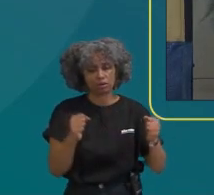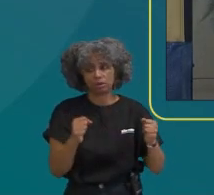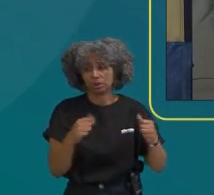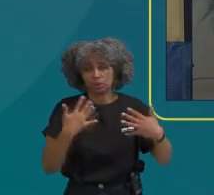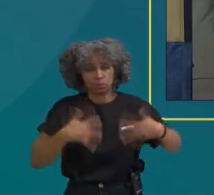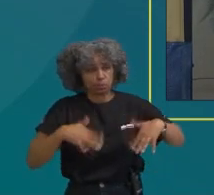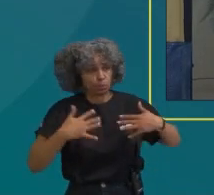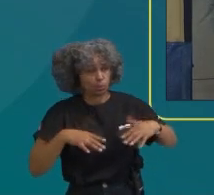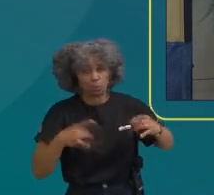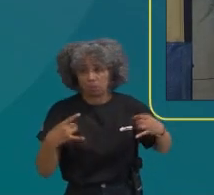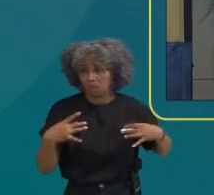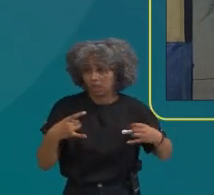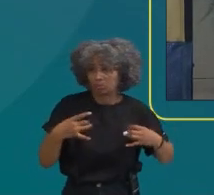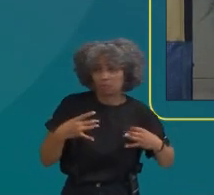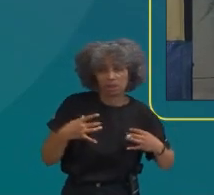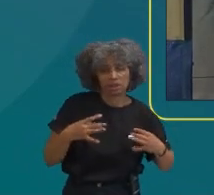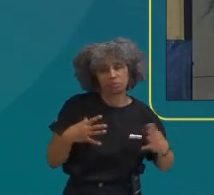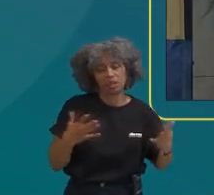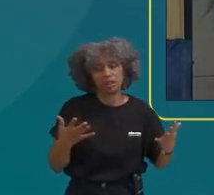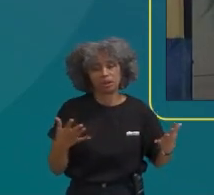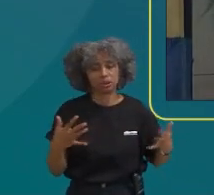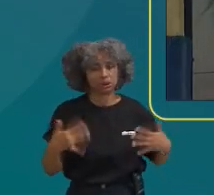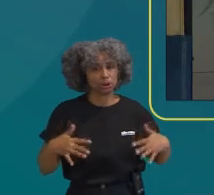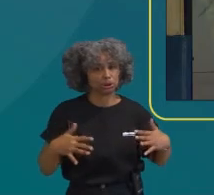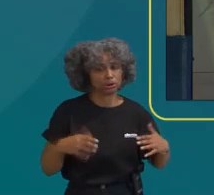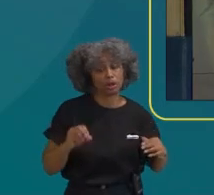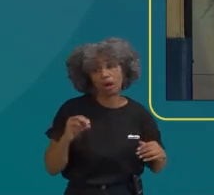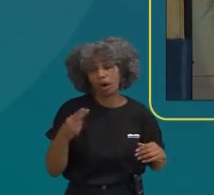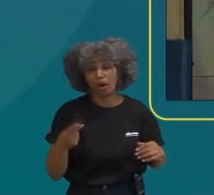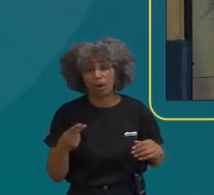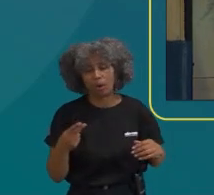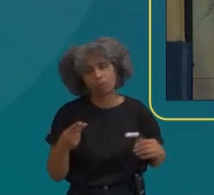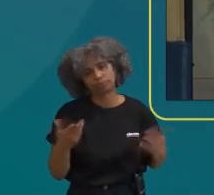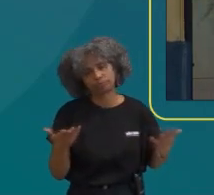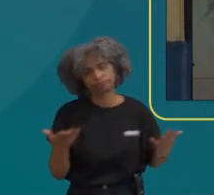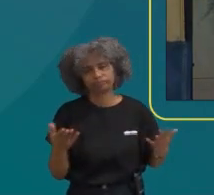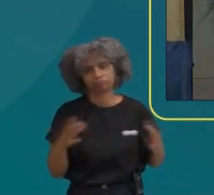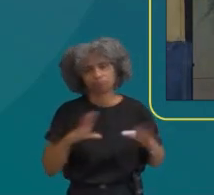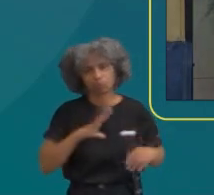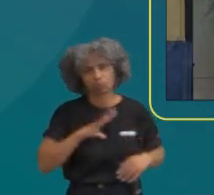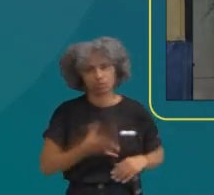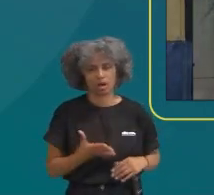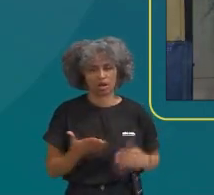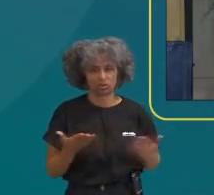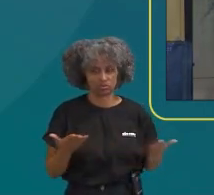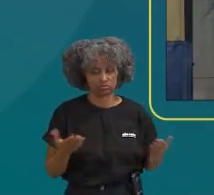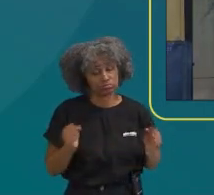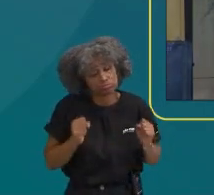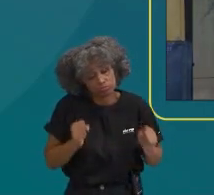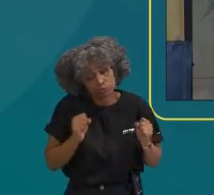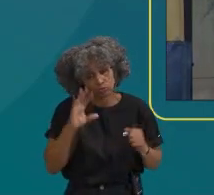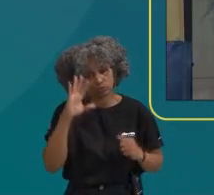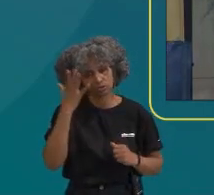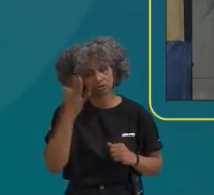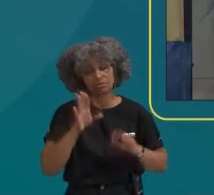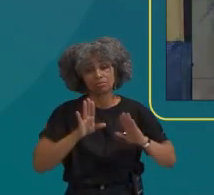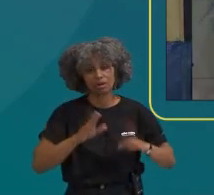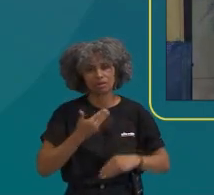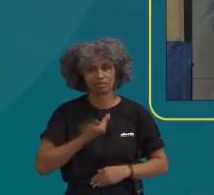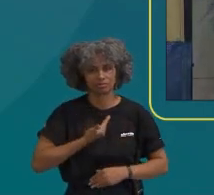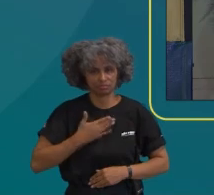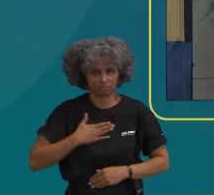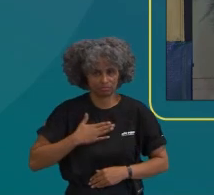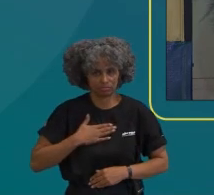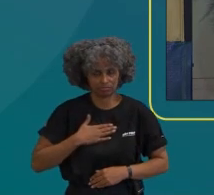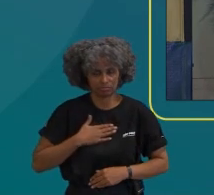the wave. And for the surfers in the room, and I see at least one colleague who's a surfer, I can only say go and embrace